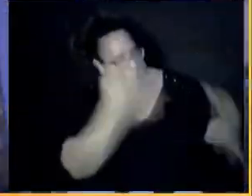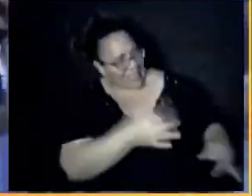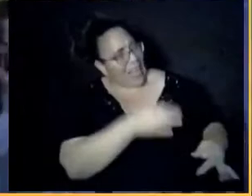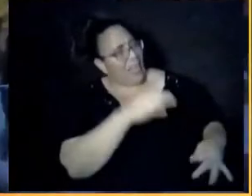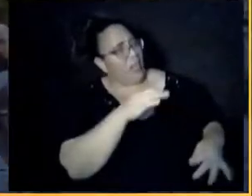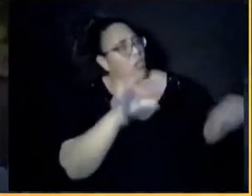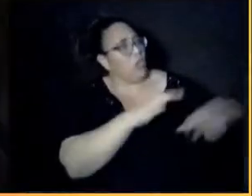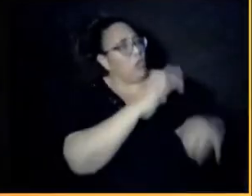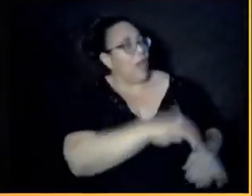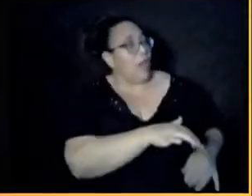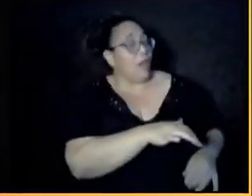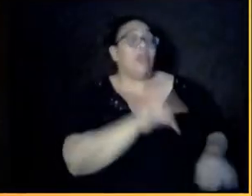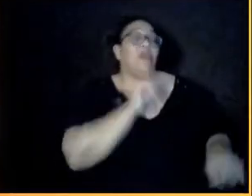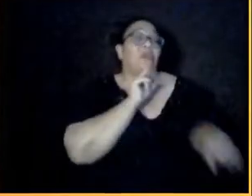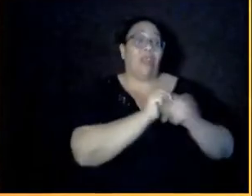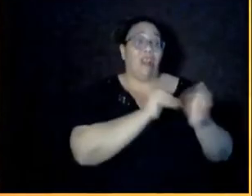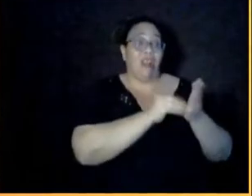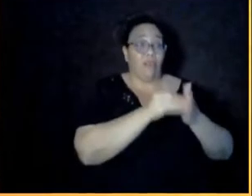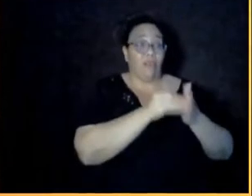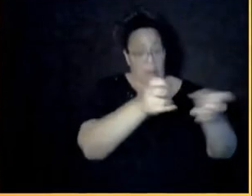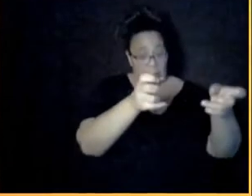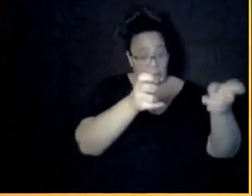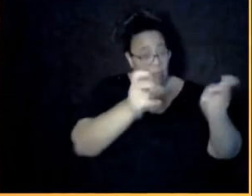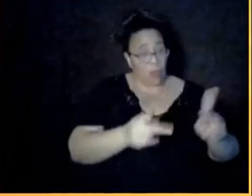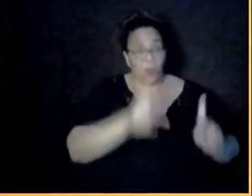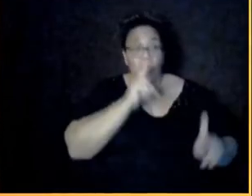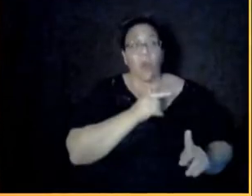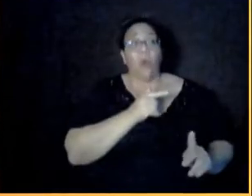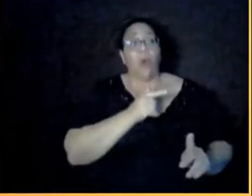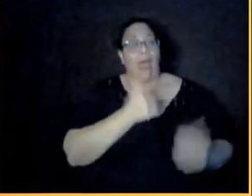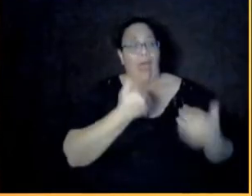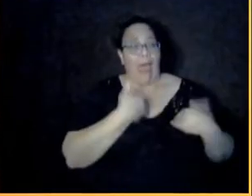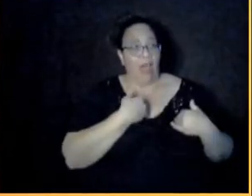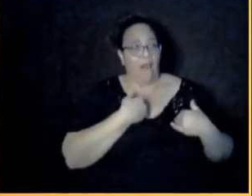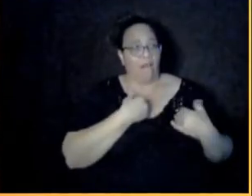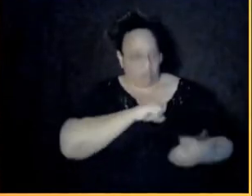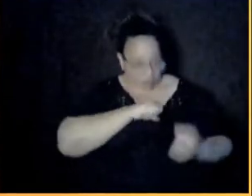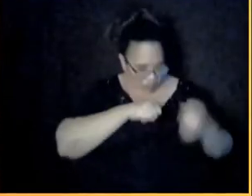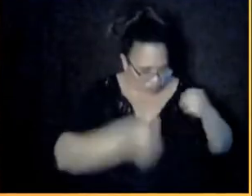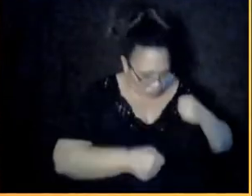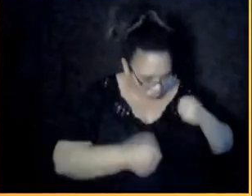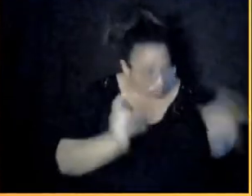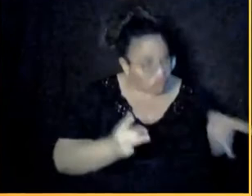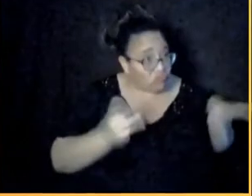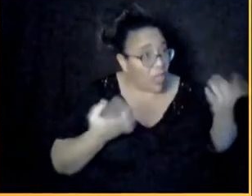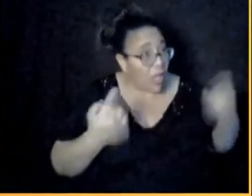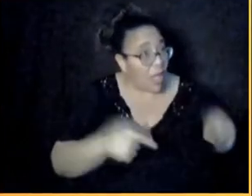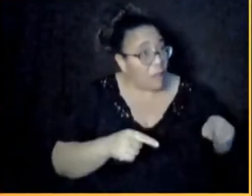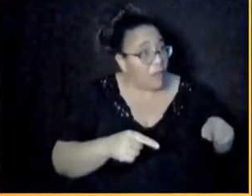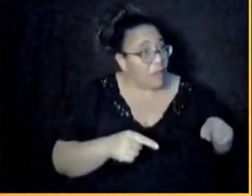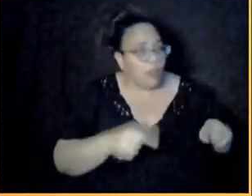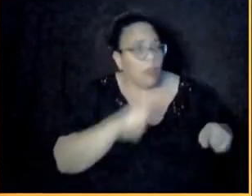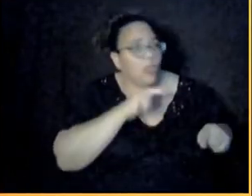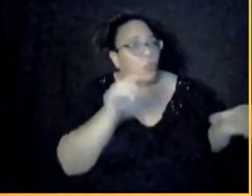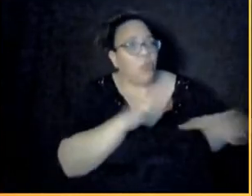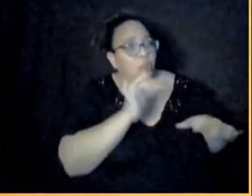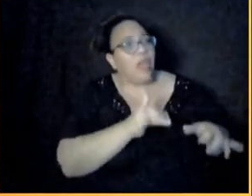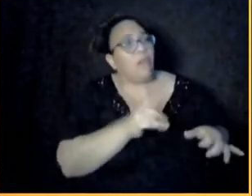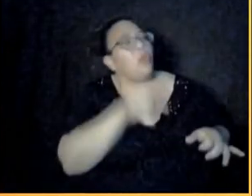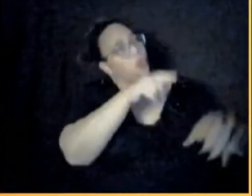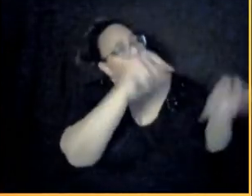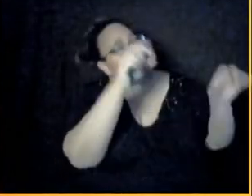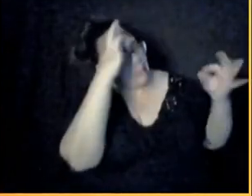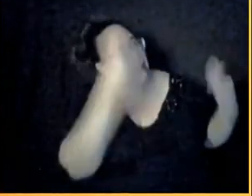someone, even as tragically as you did, does that. And that's what you've done with your life since last June.